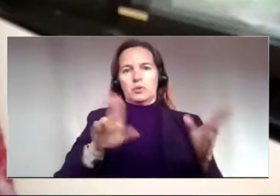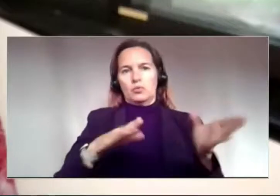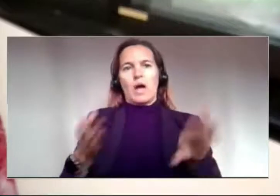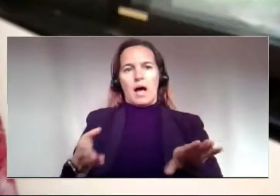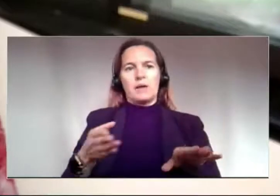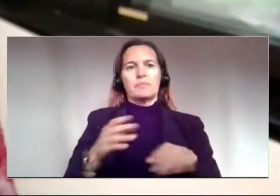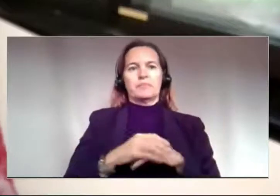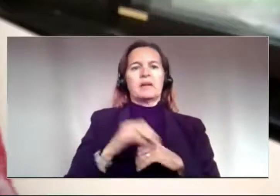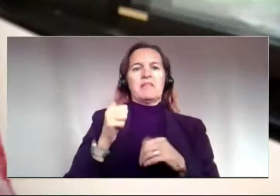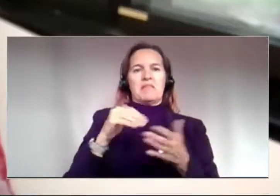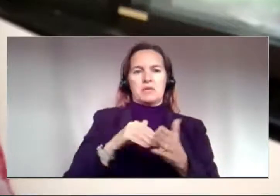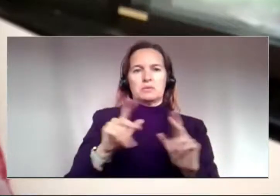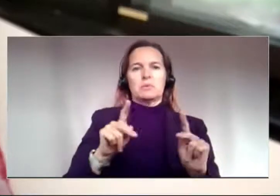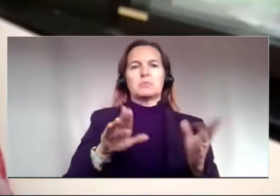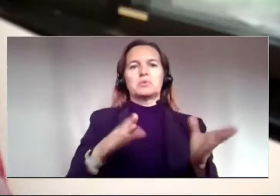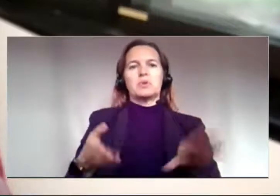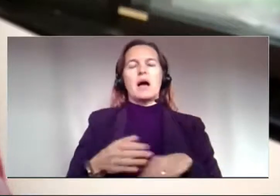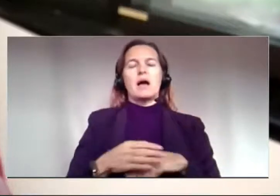almost